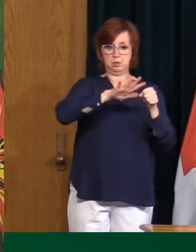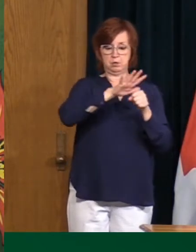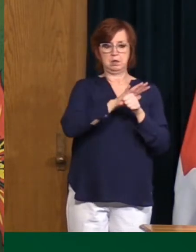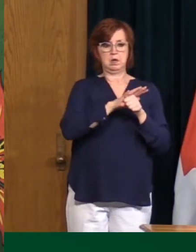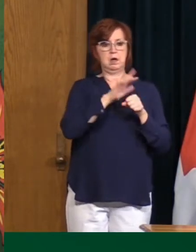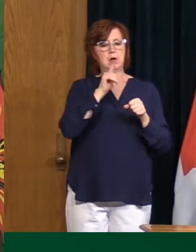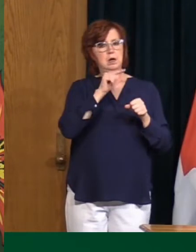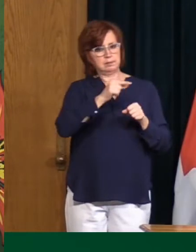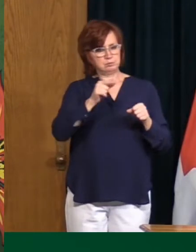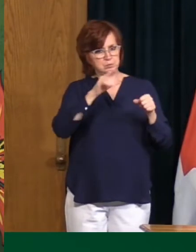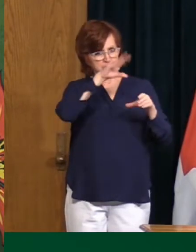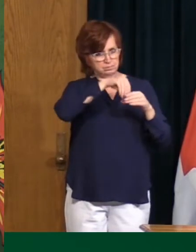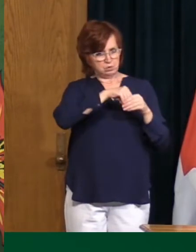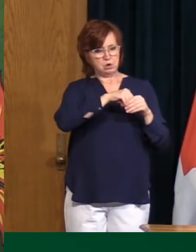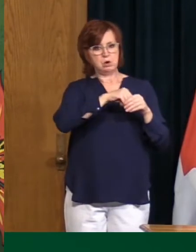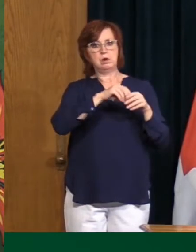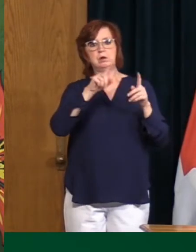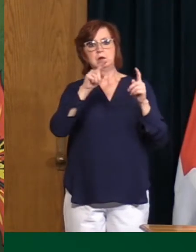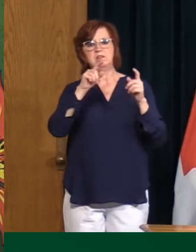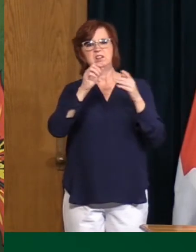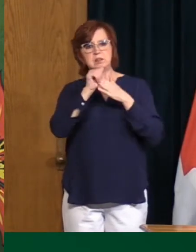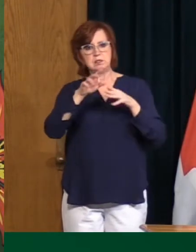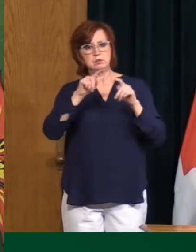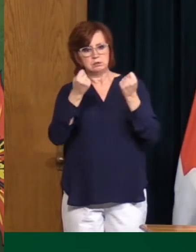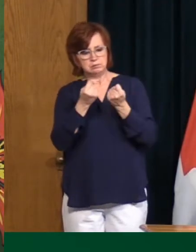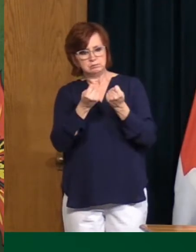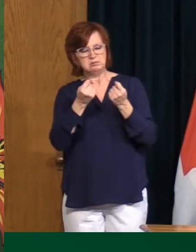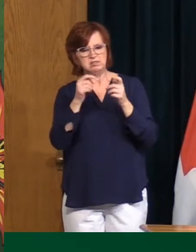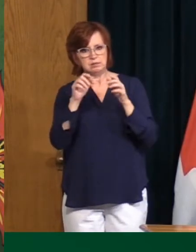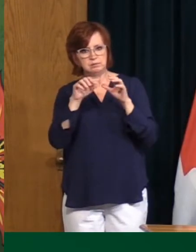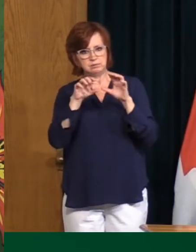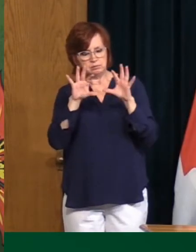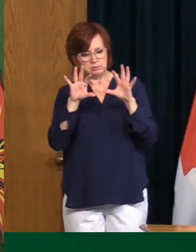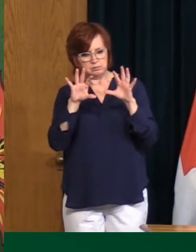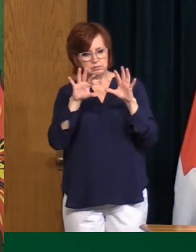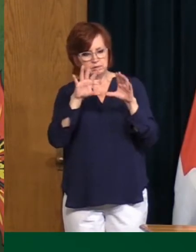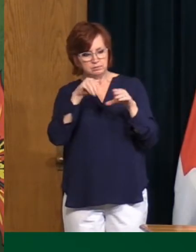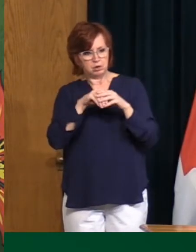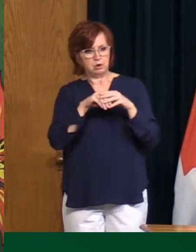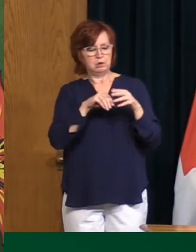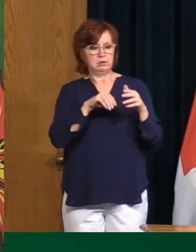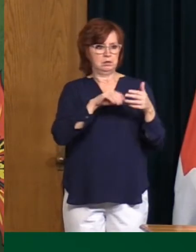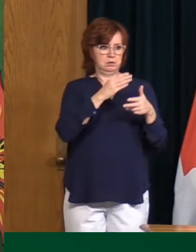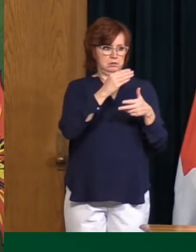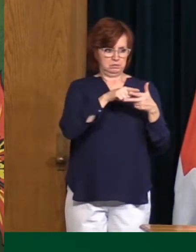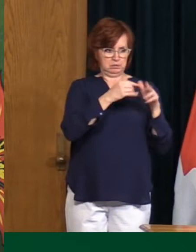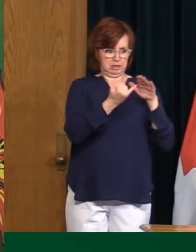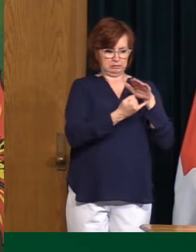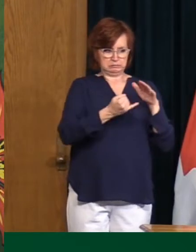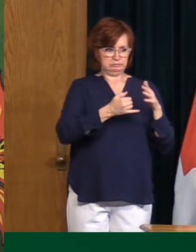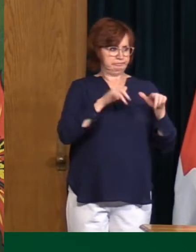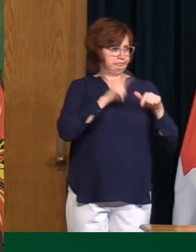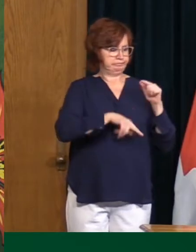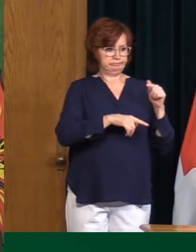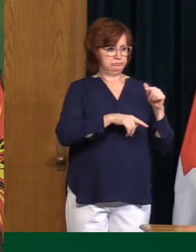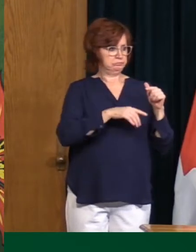self-isolation areas for folks that are having, that live in certain circumstances where they can't do that. We also know that folks with mental health and addiction